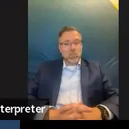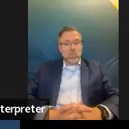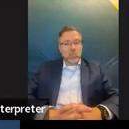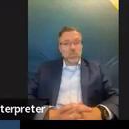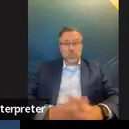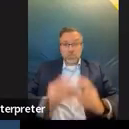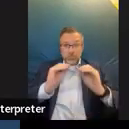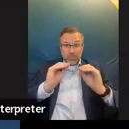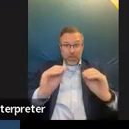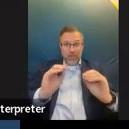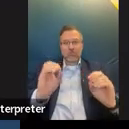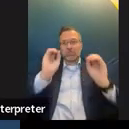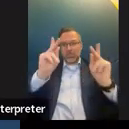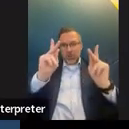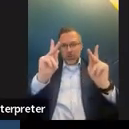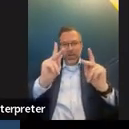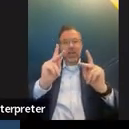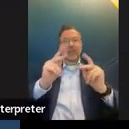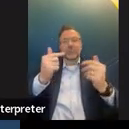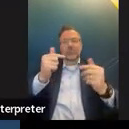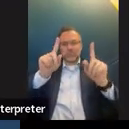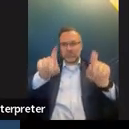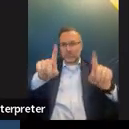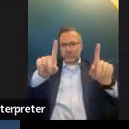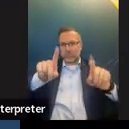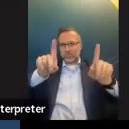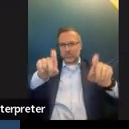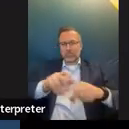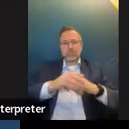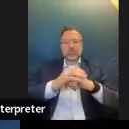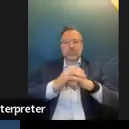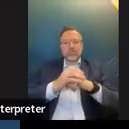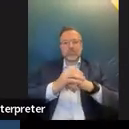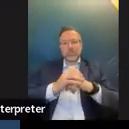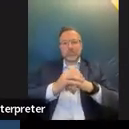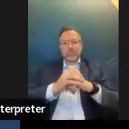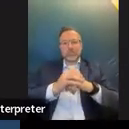Nothing. All right, we're doing the quiz. Let's see what you learned.